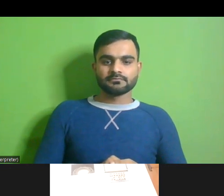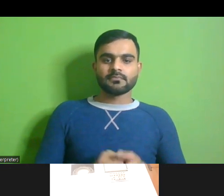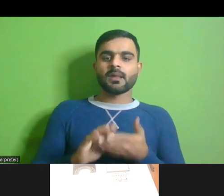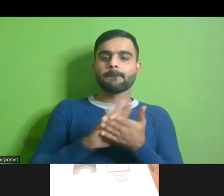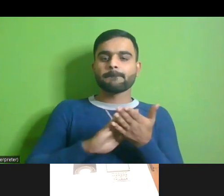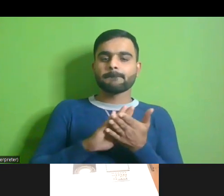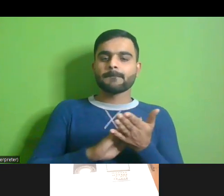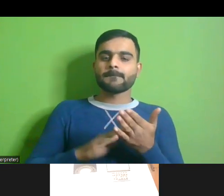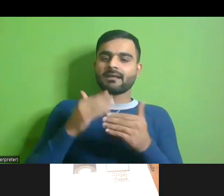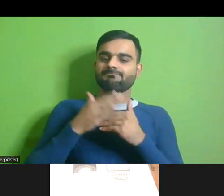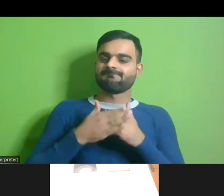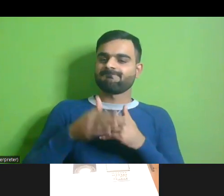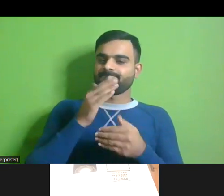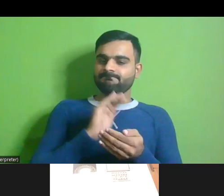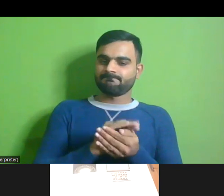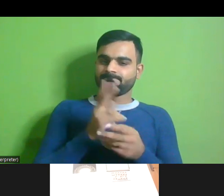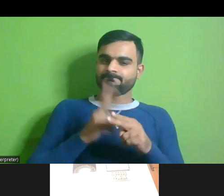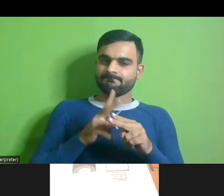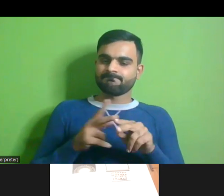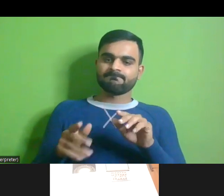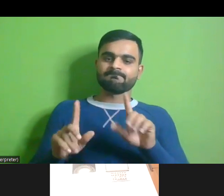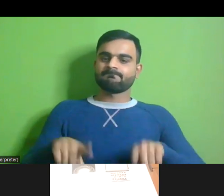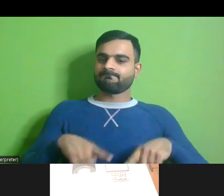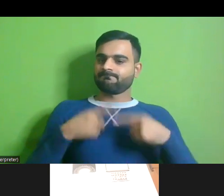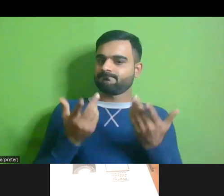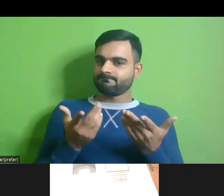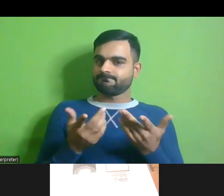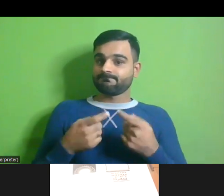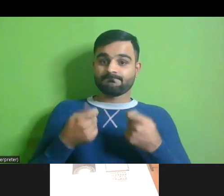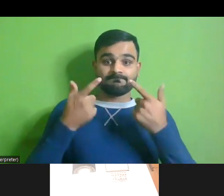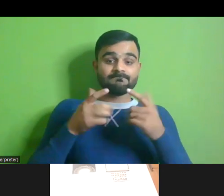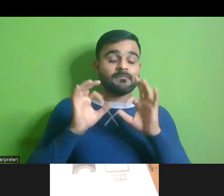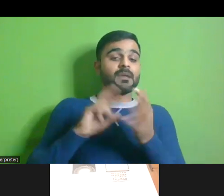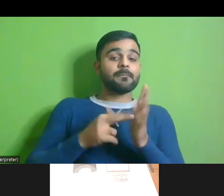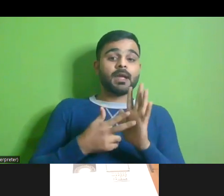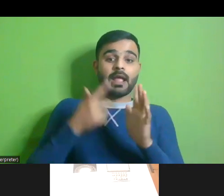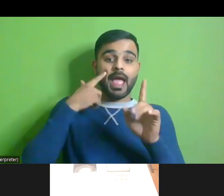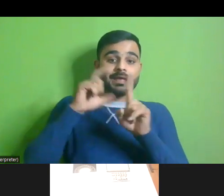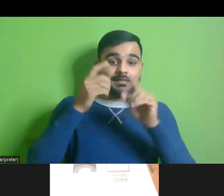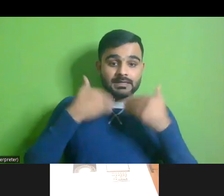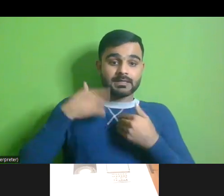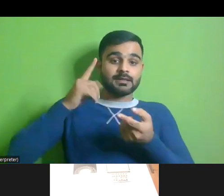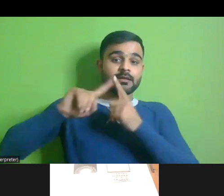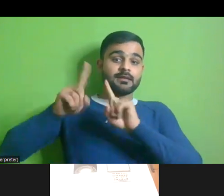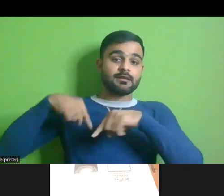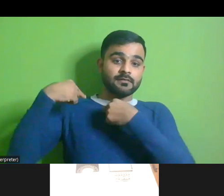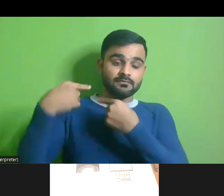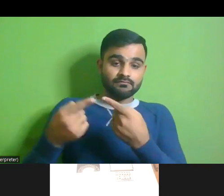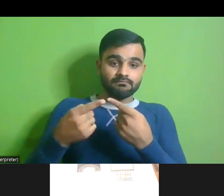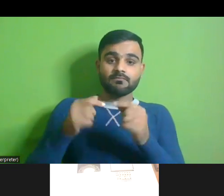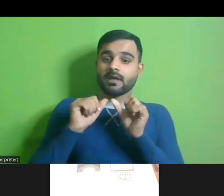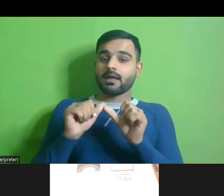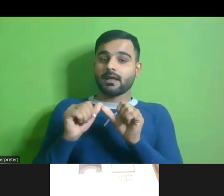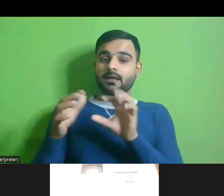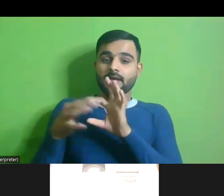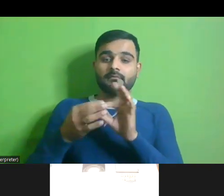basically keep alive the rich legacy and histories of their ancestors